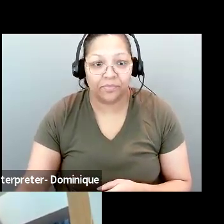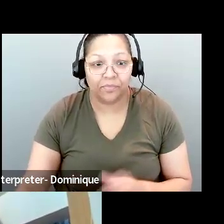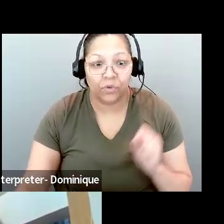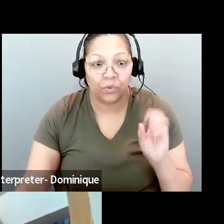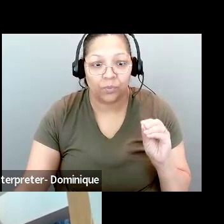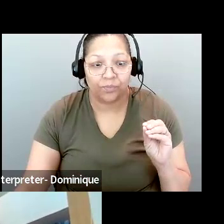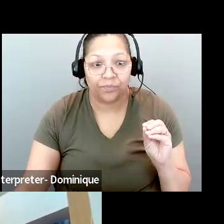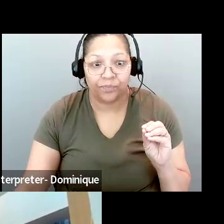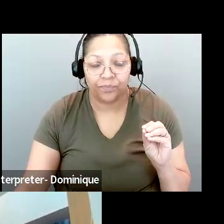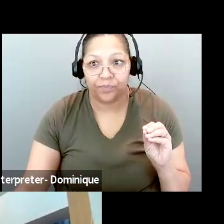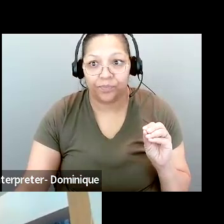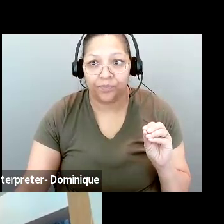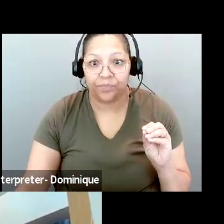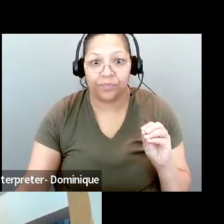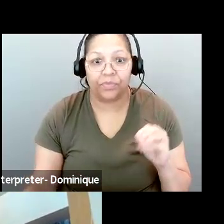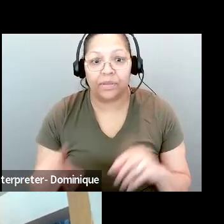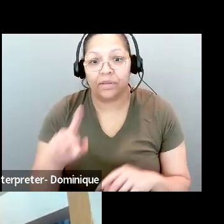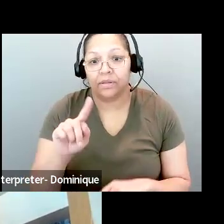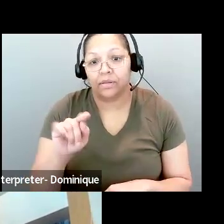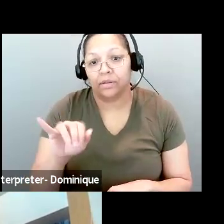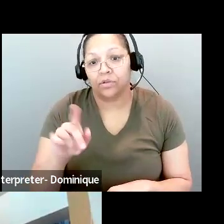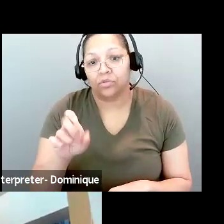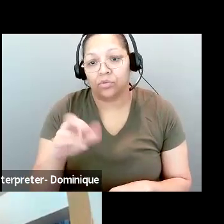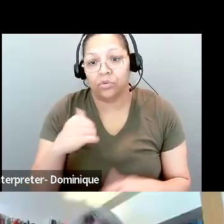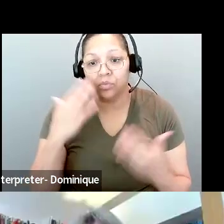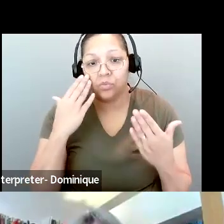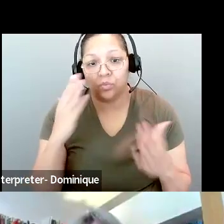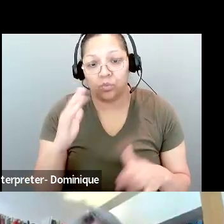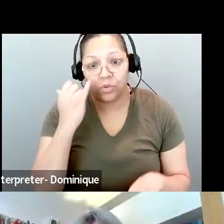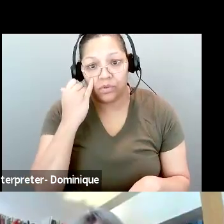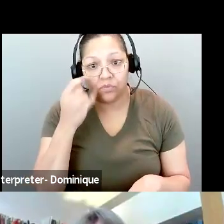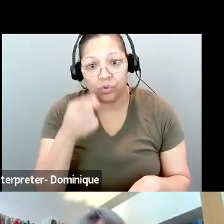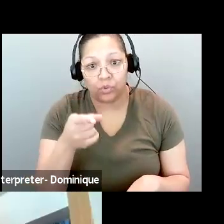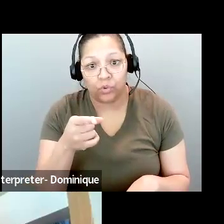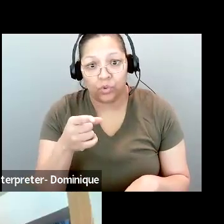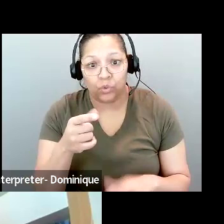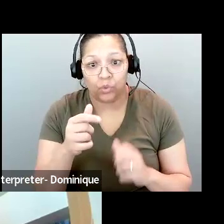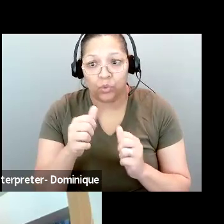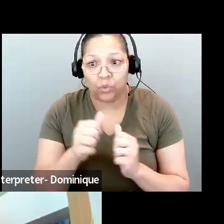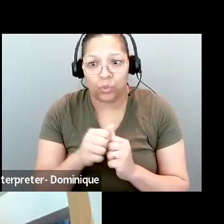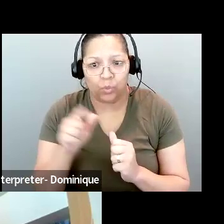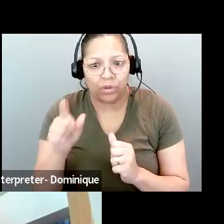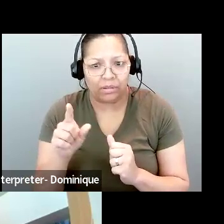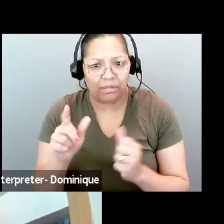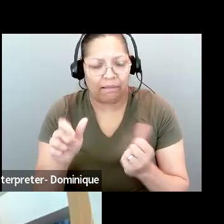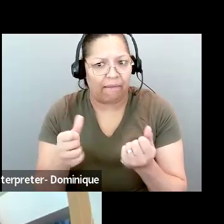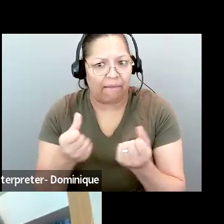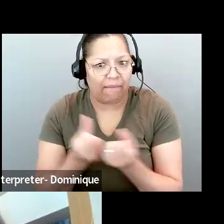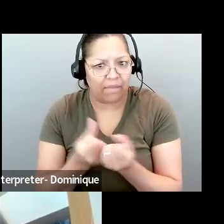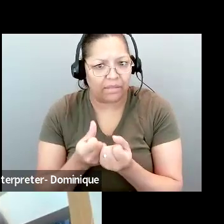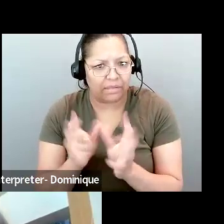So, Tyler, I don't know if you were with Knoxville's advocacy meeting